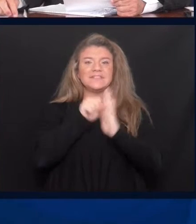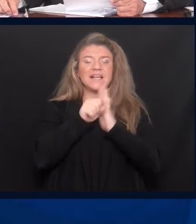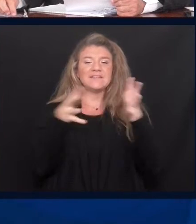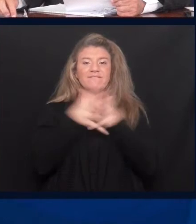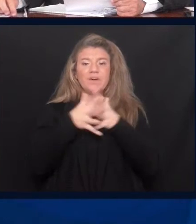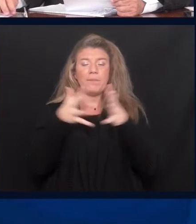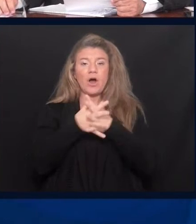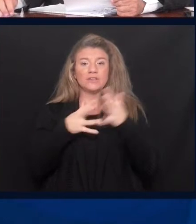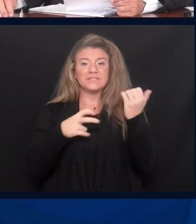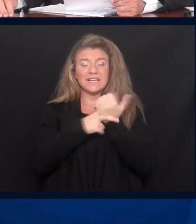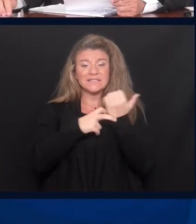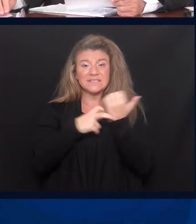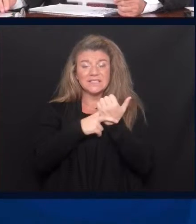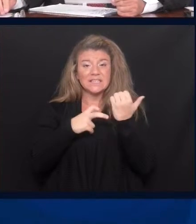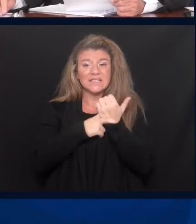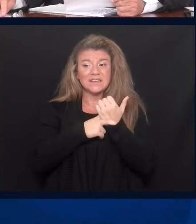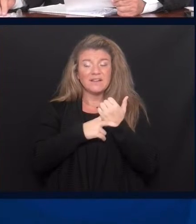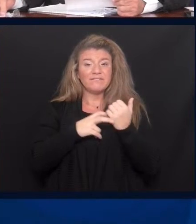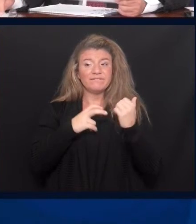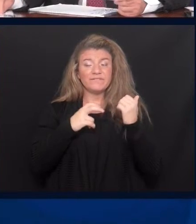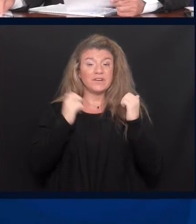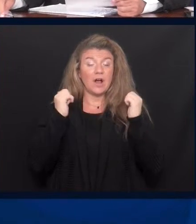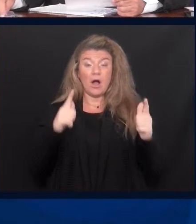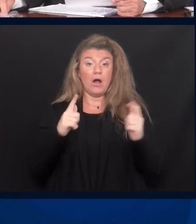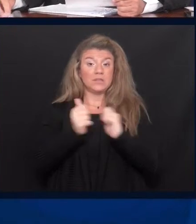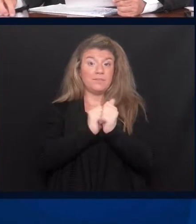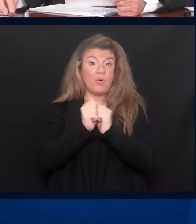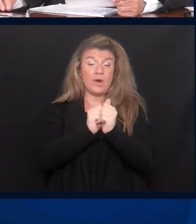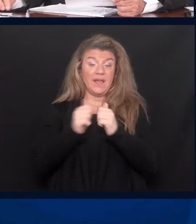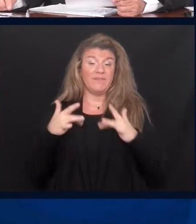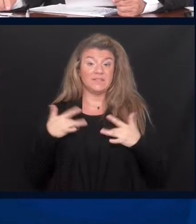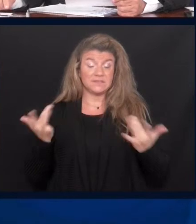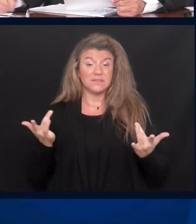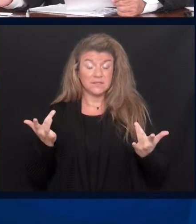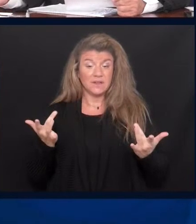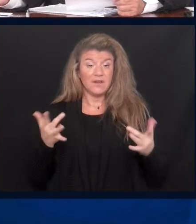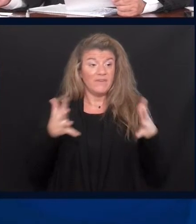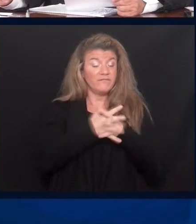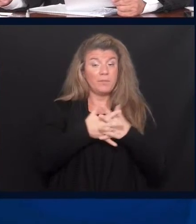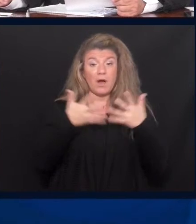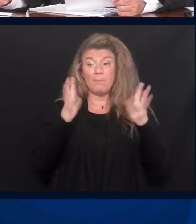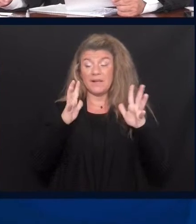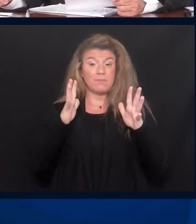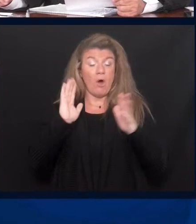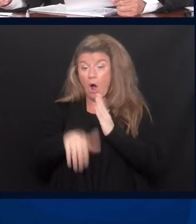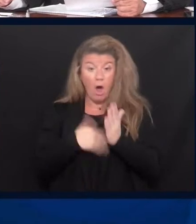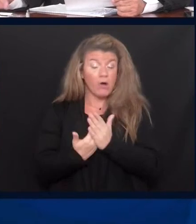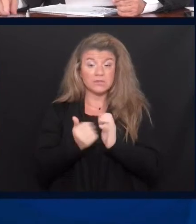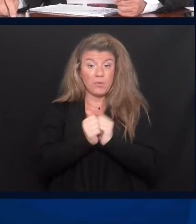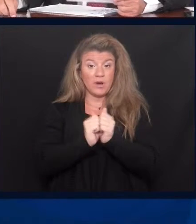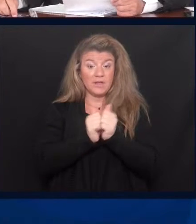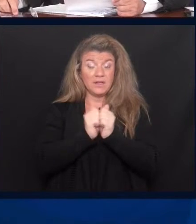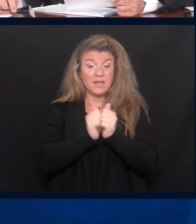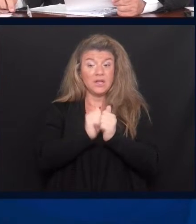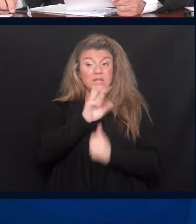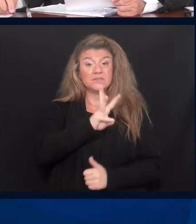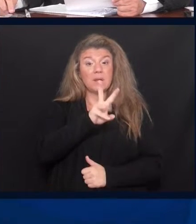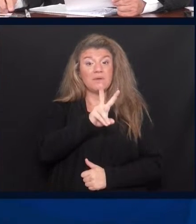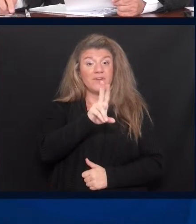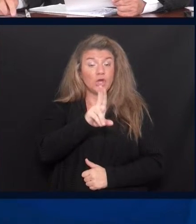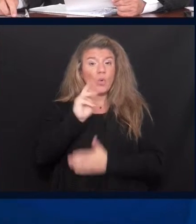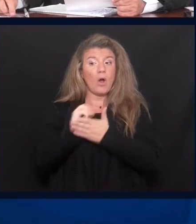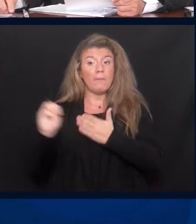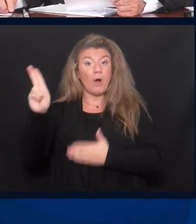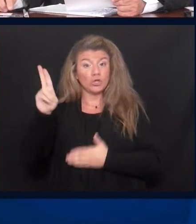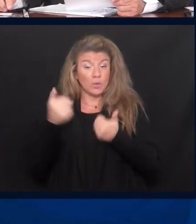tickets or all sporting events, rather, football, basketball, all sporting events, to WVU,